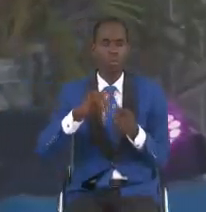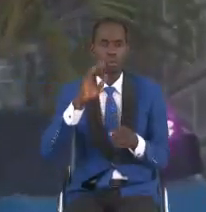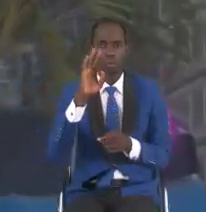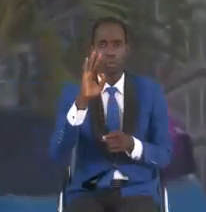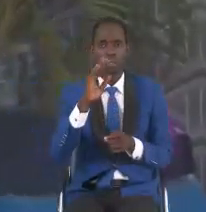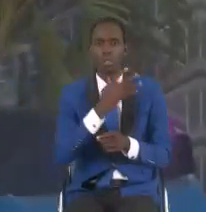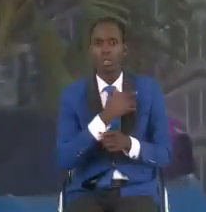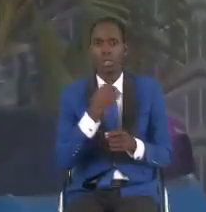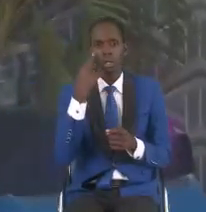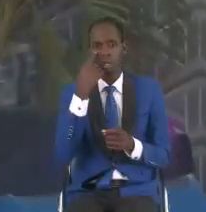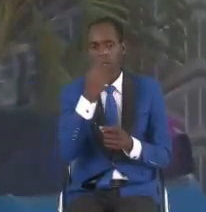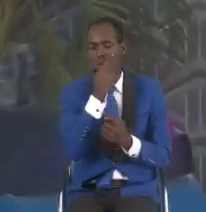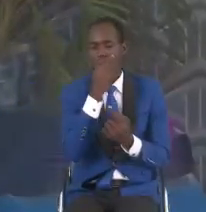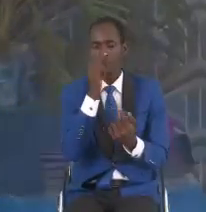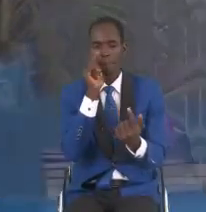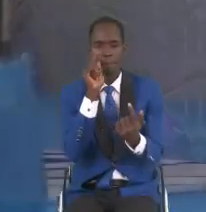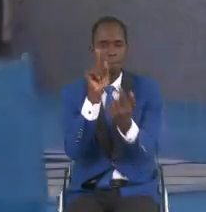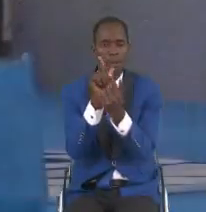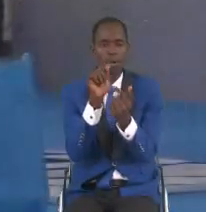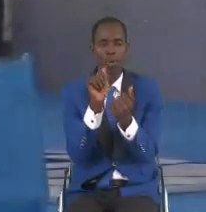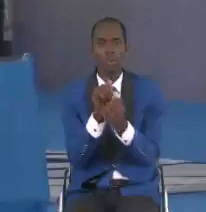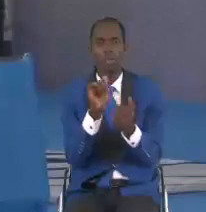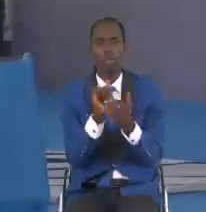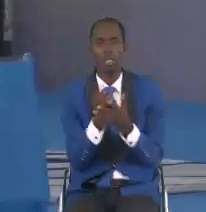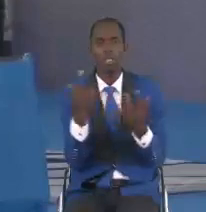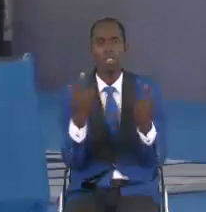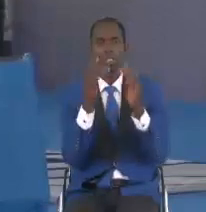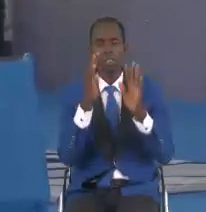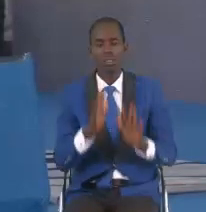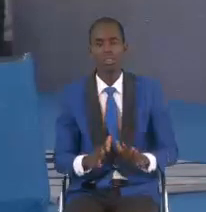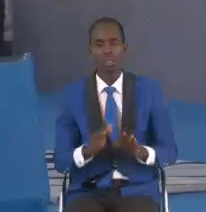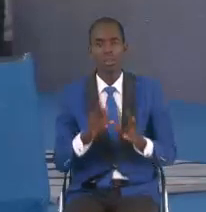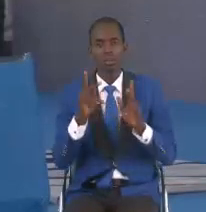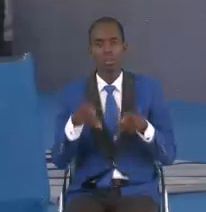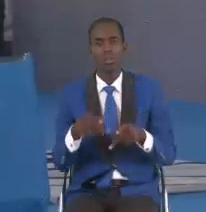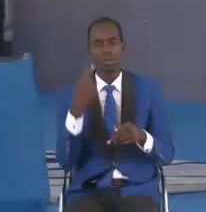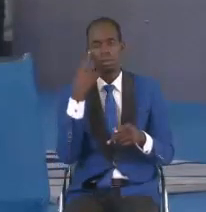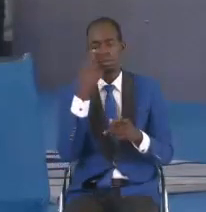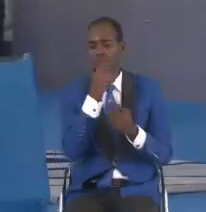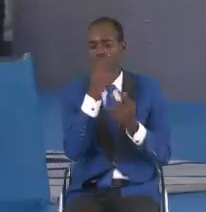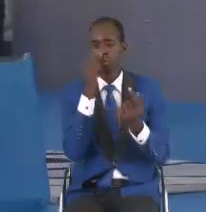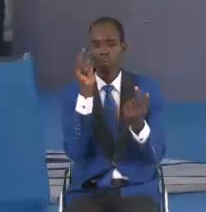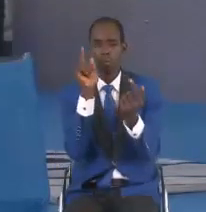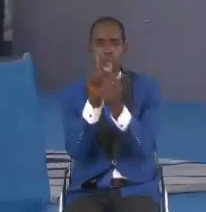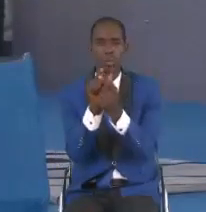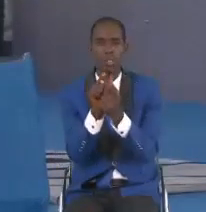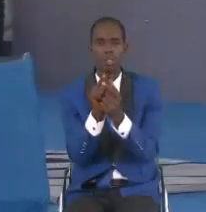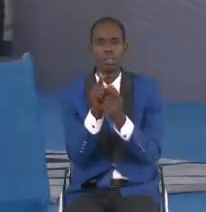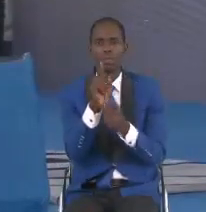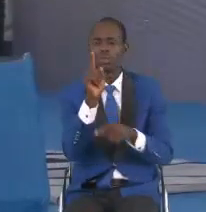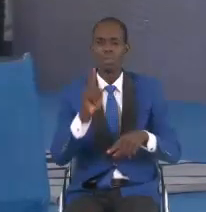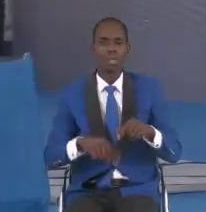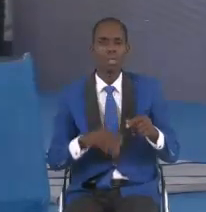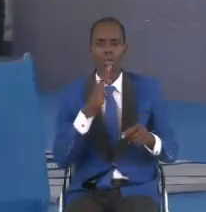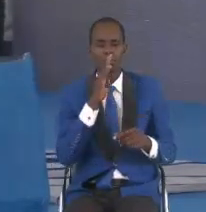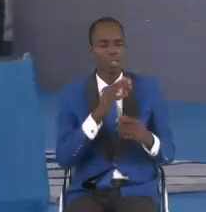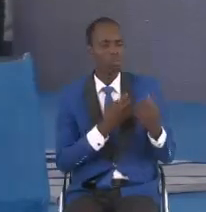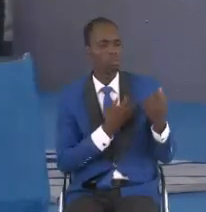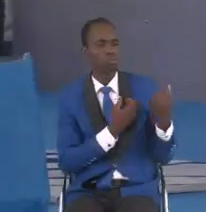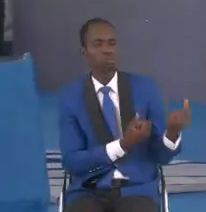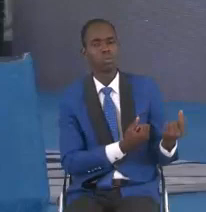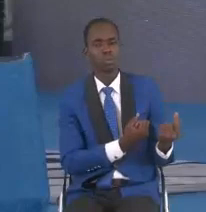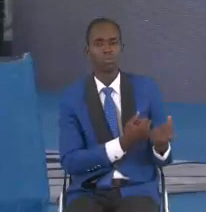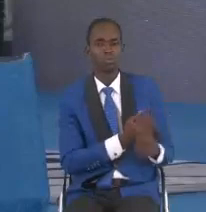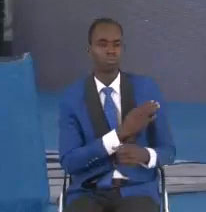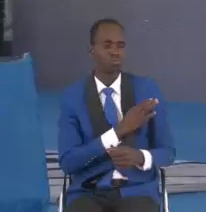that same partner face to face, eyeball to eyeball. You cannot be manly, you cannot be courageous, you